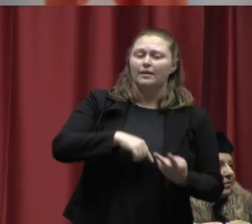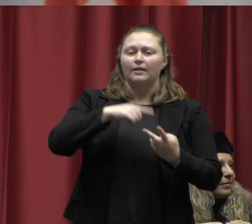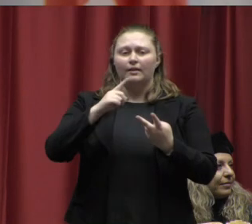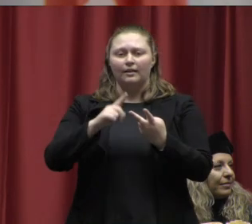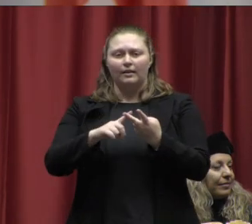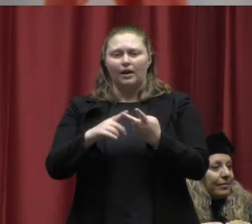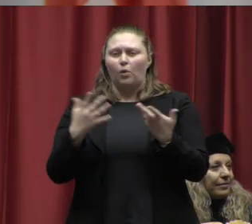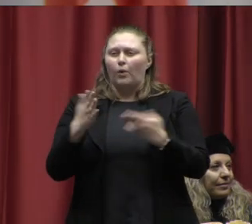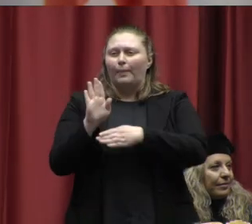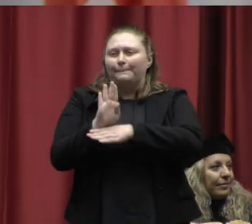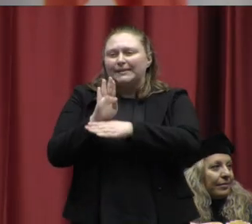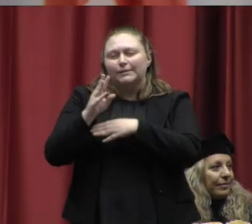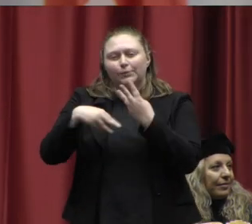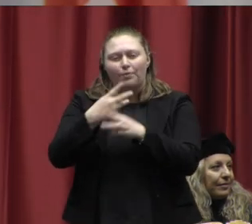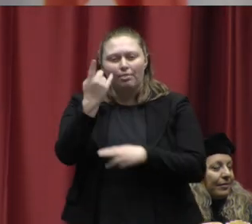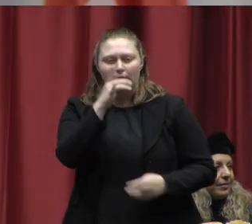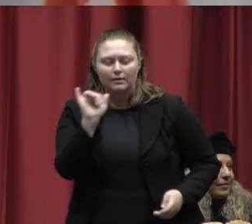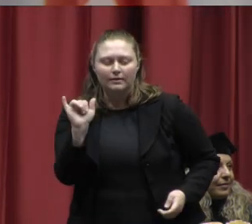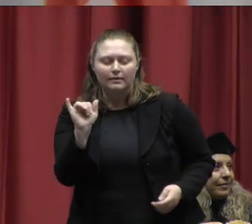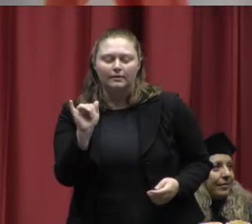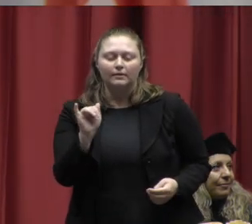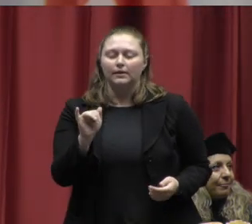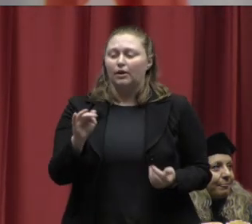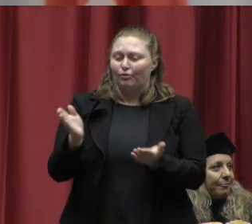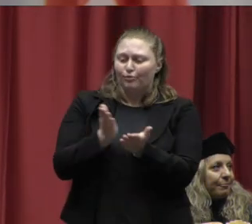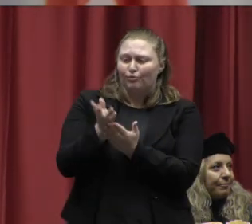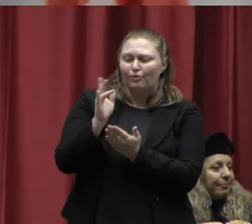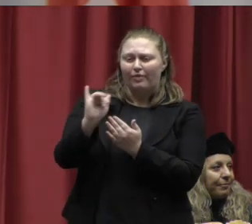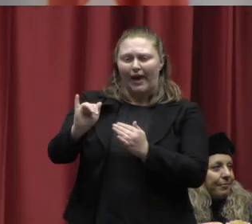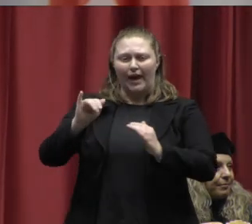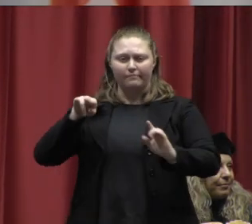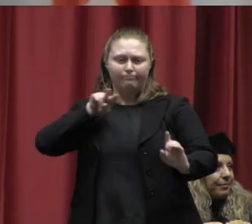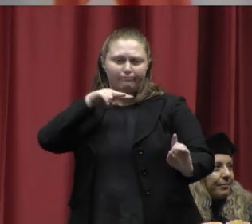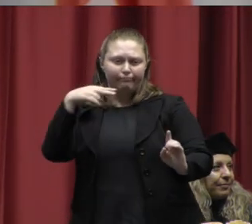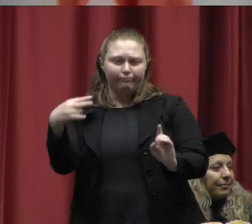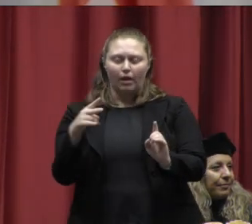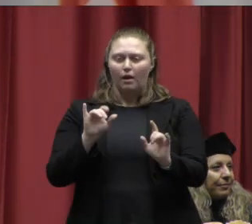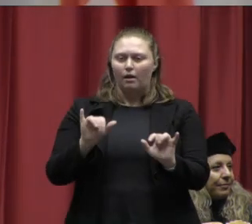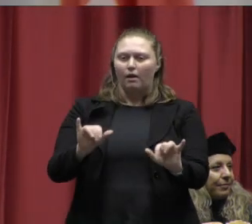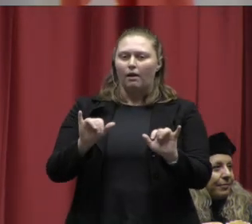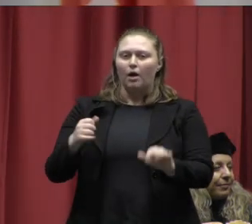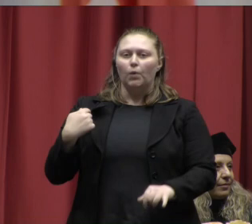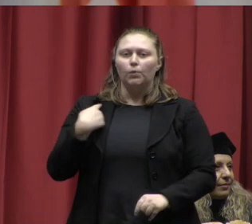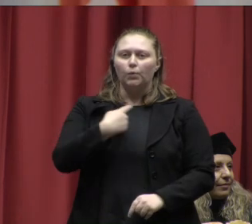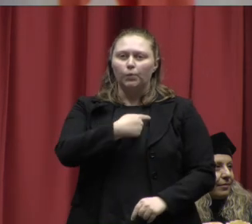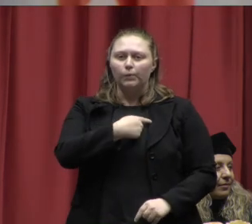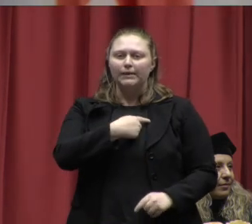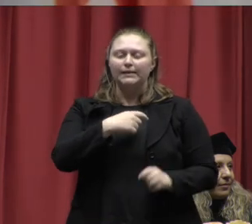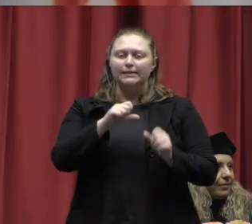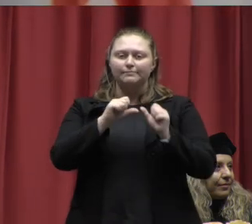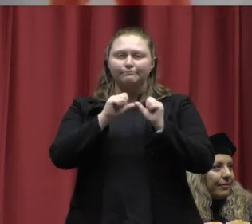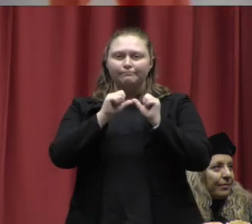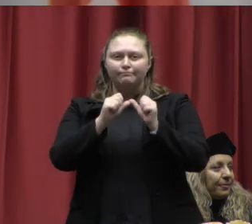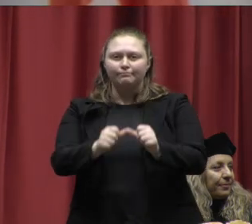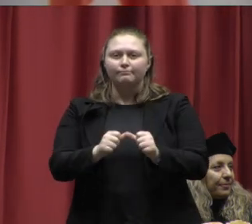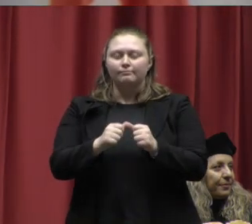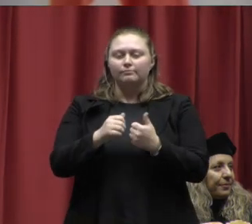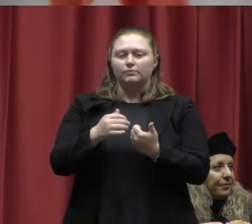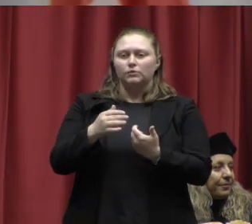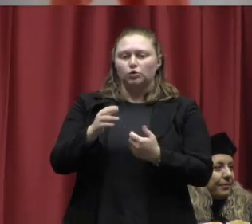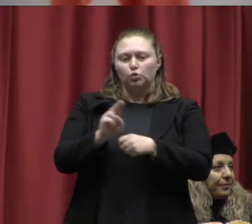of the business world. And it's through this lens that we aim to align and integrate these